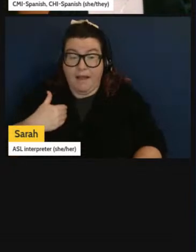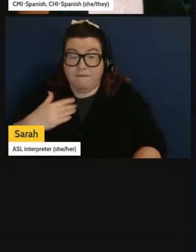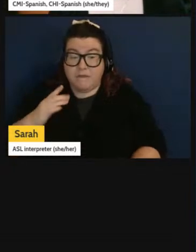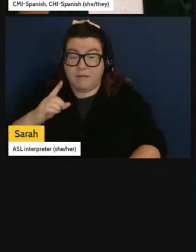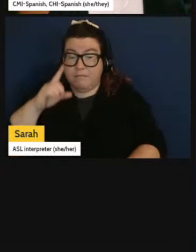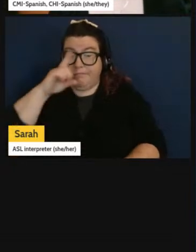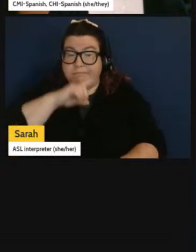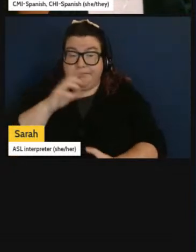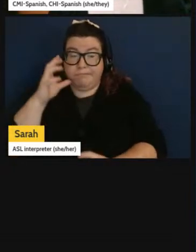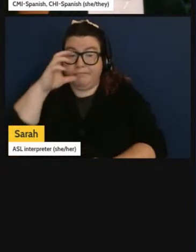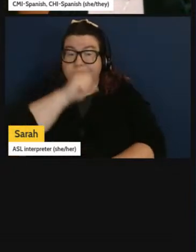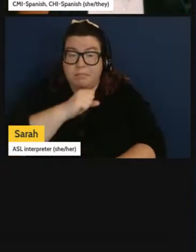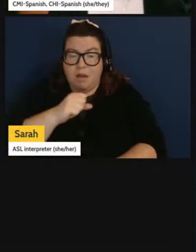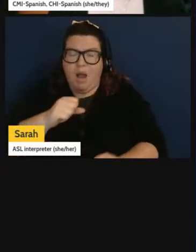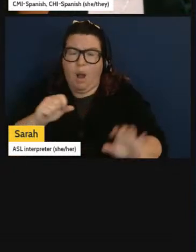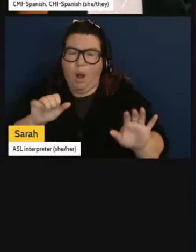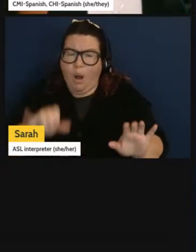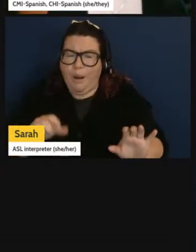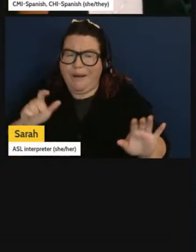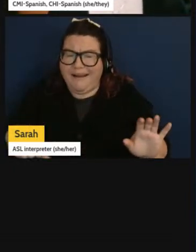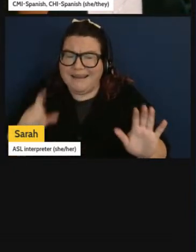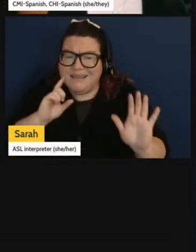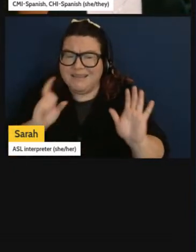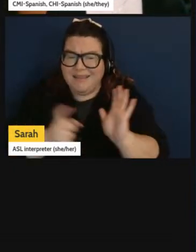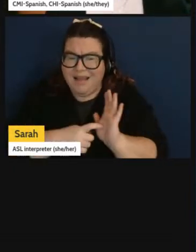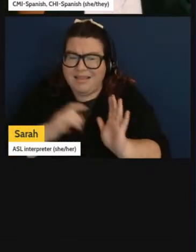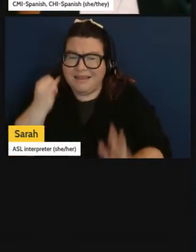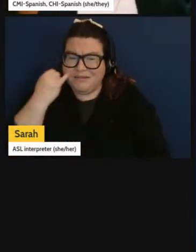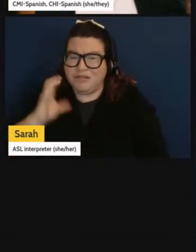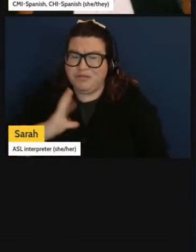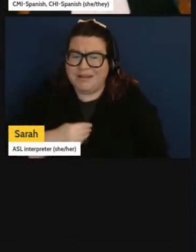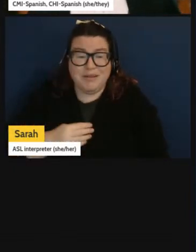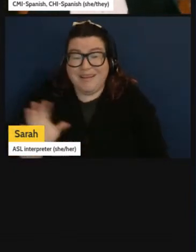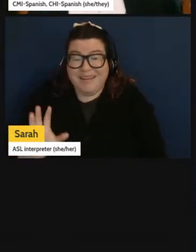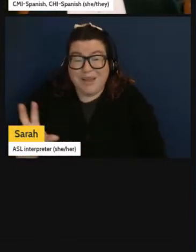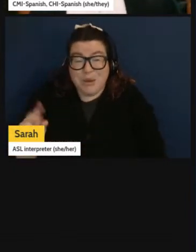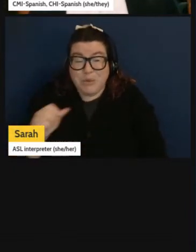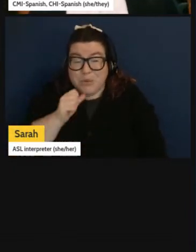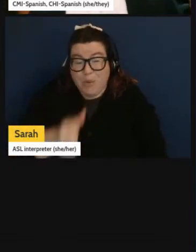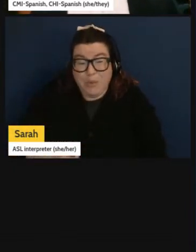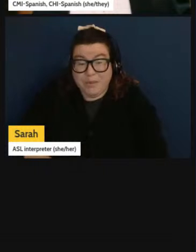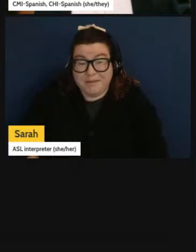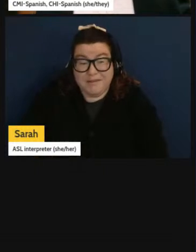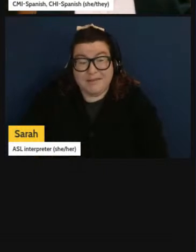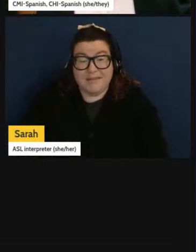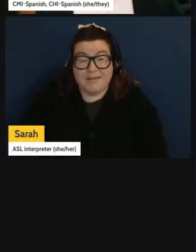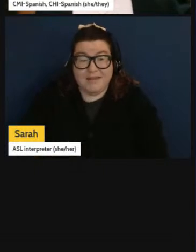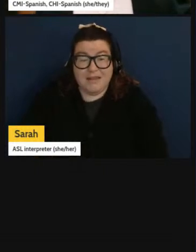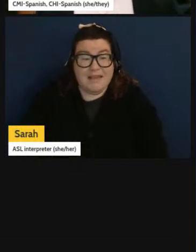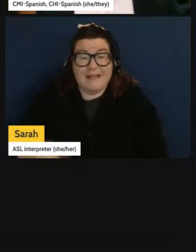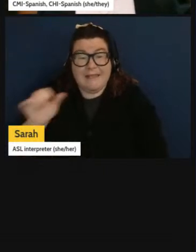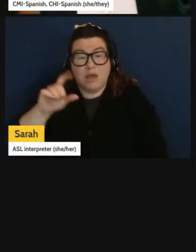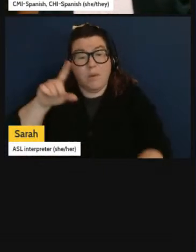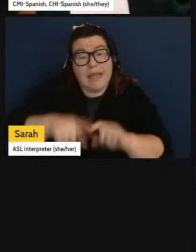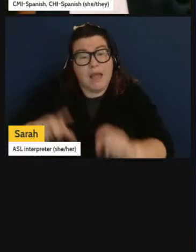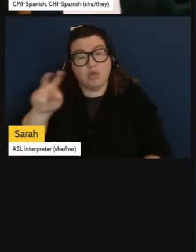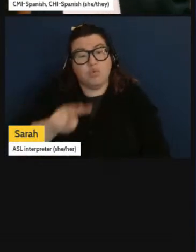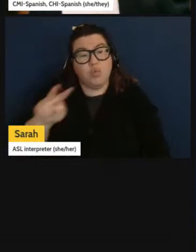assumption that, oh, I would know if someone's trans. You don't. Just like you can't look at someone